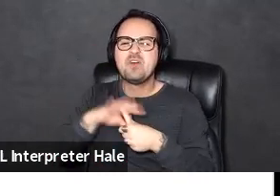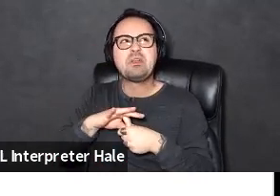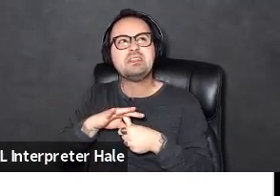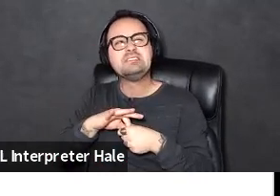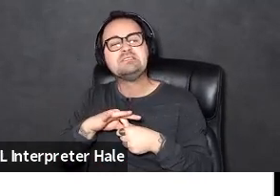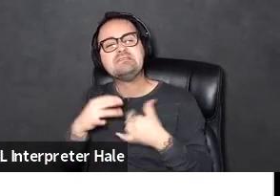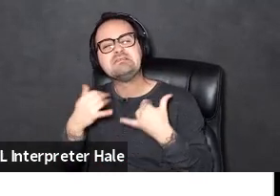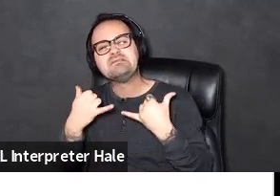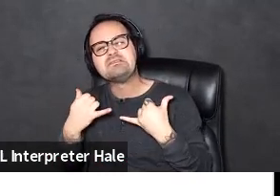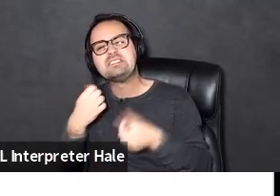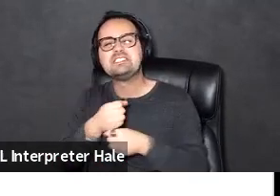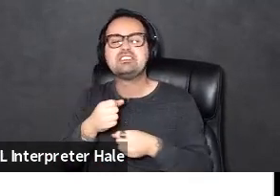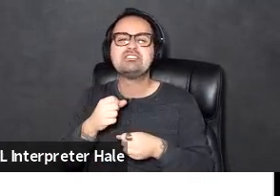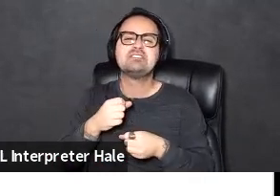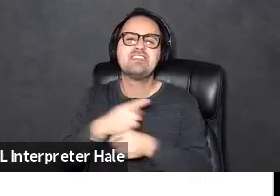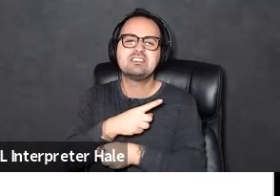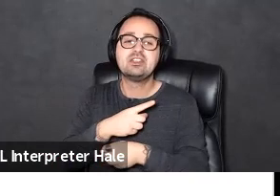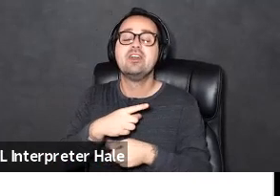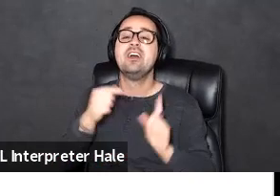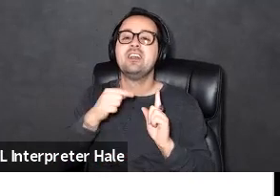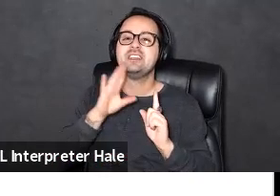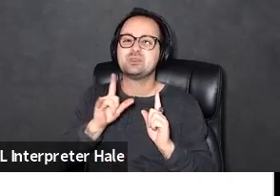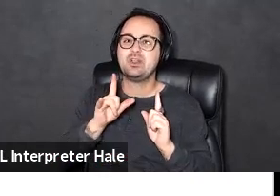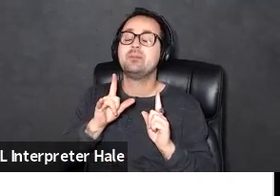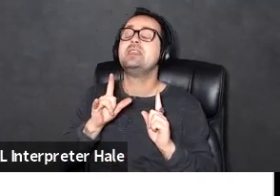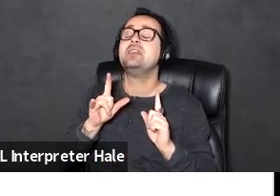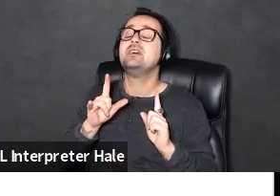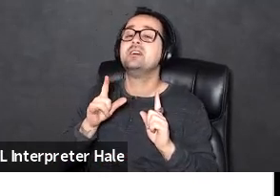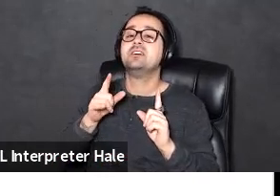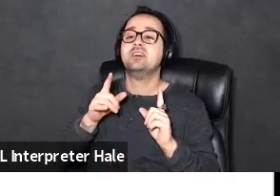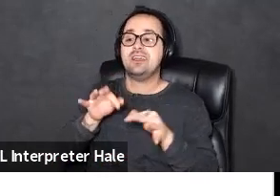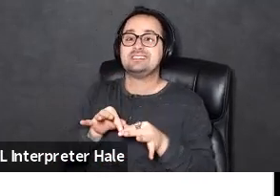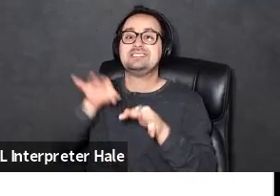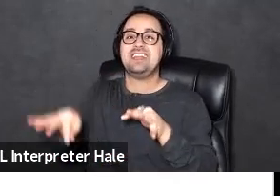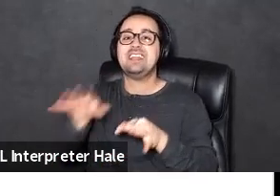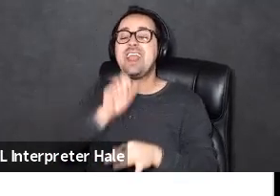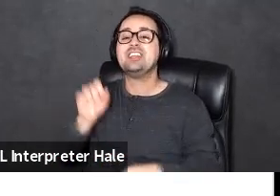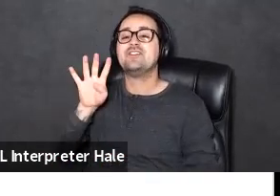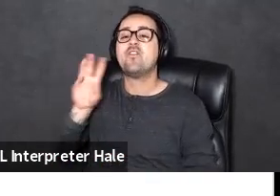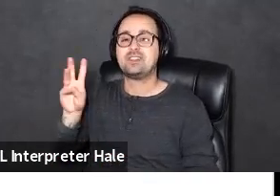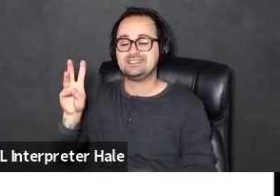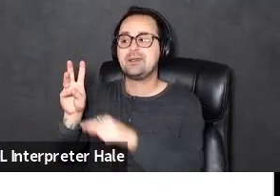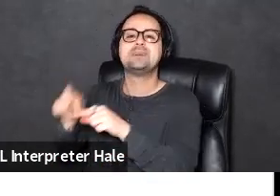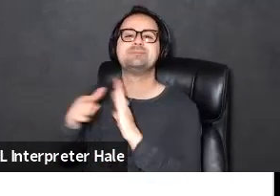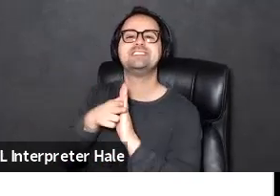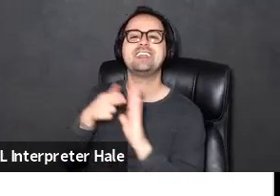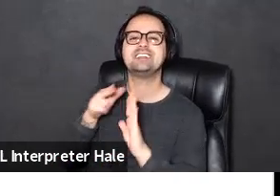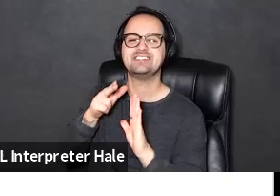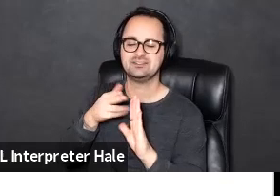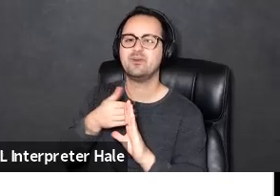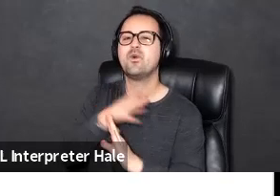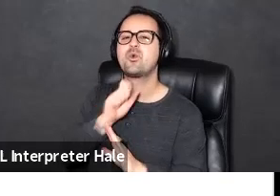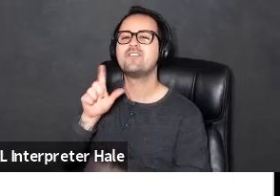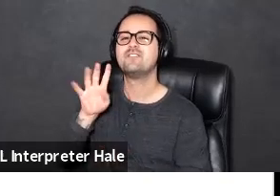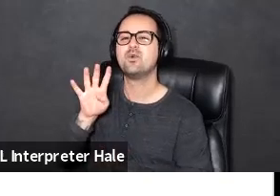of next year, they're going to move this to 46, specifically for those who experience vision loss or